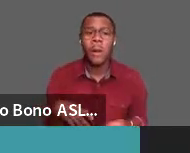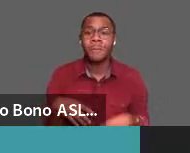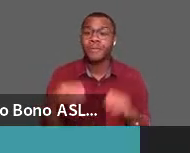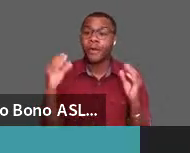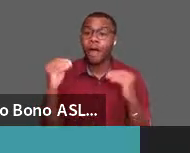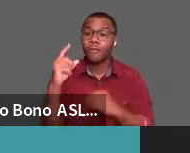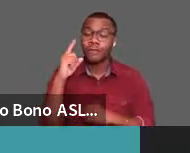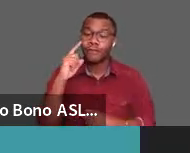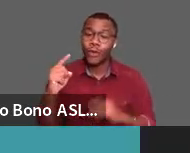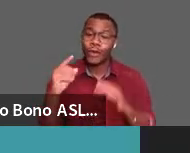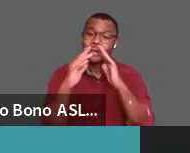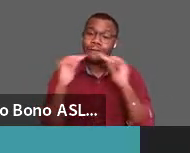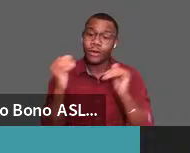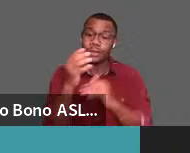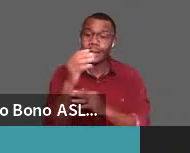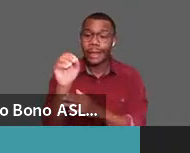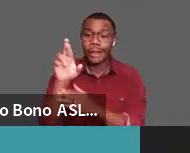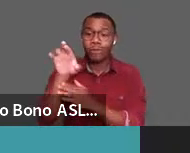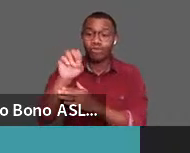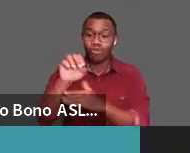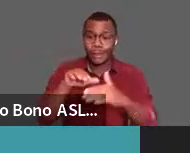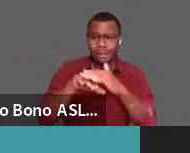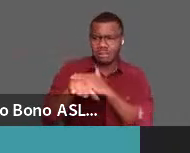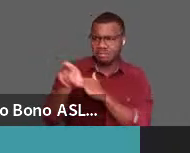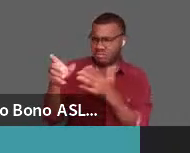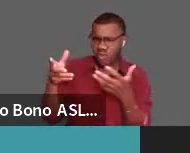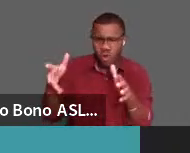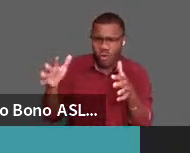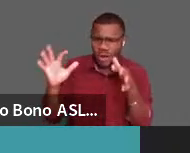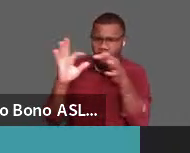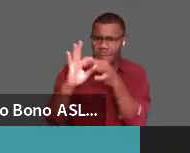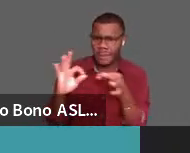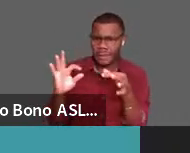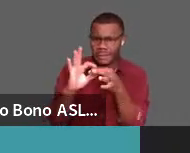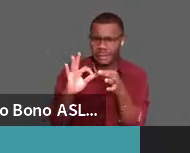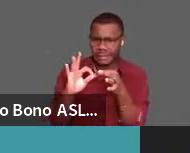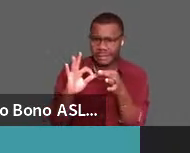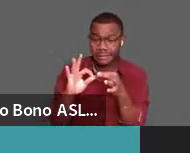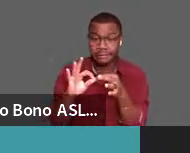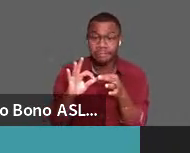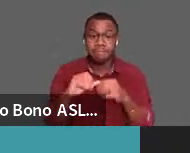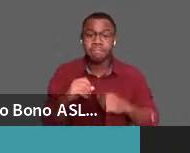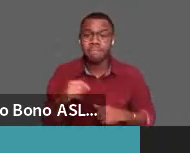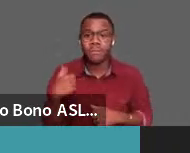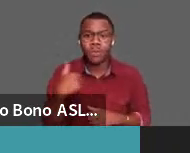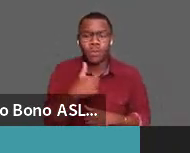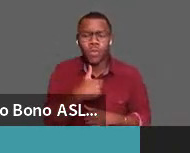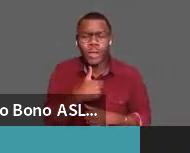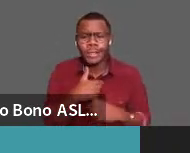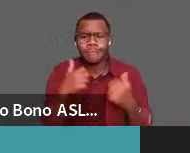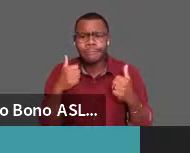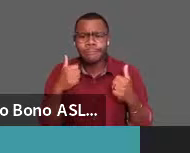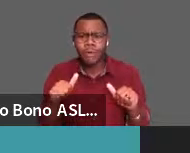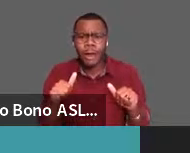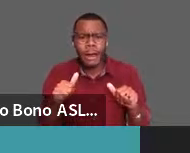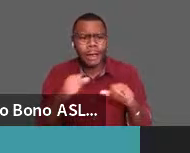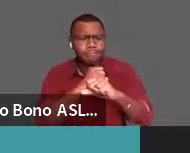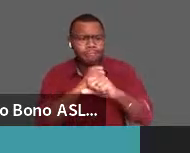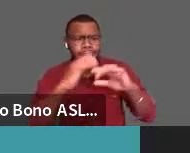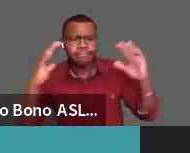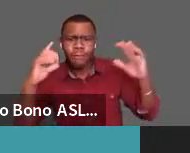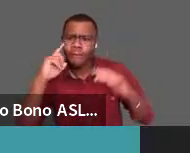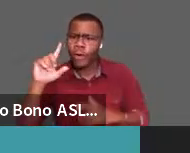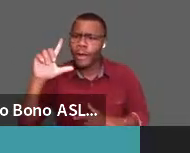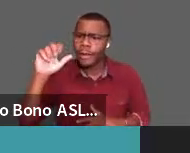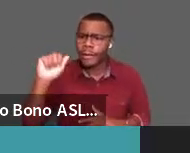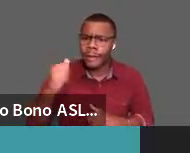Mitchell previously mentioned in her introduction. With your support, our office continues to push for a Care First vision in LA County. And Care First means meeting people where